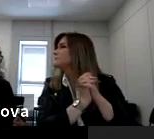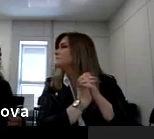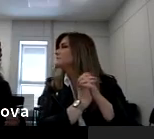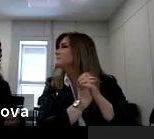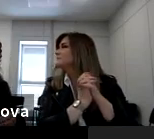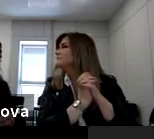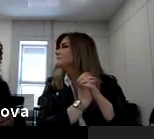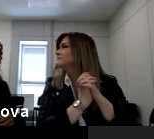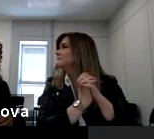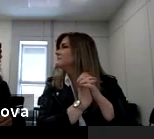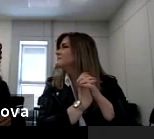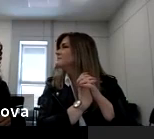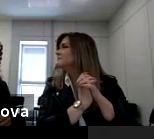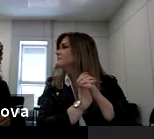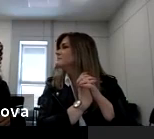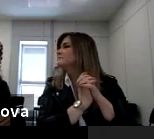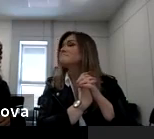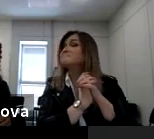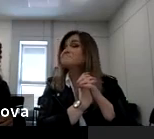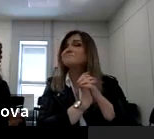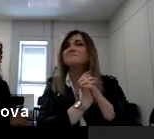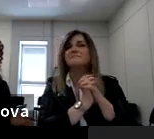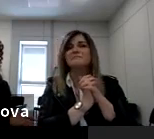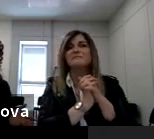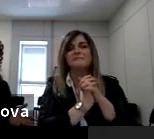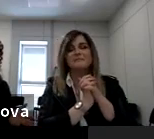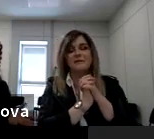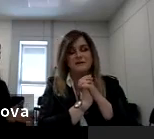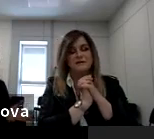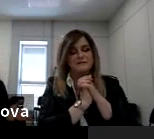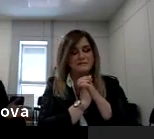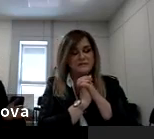luminaires that are already in the projects, that are